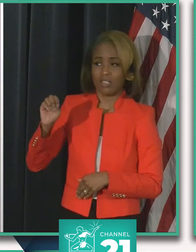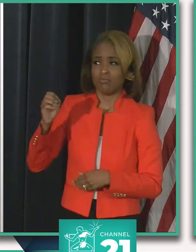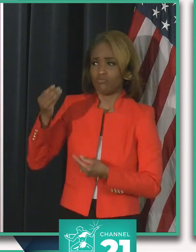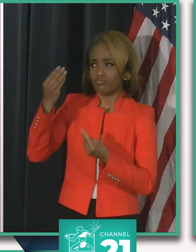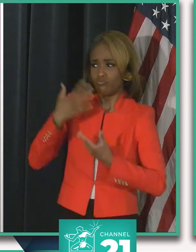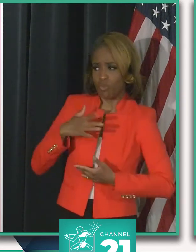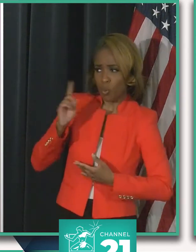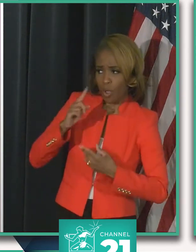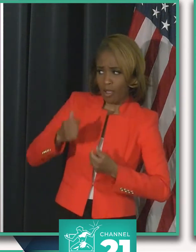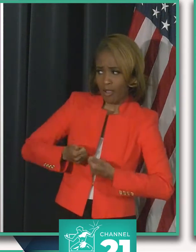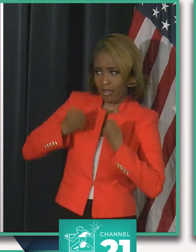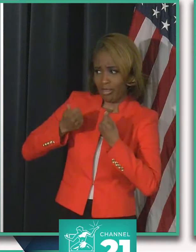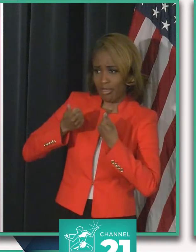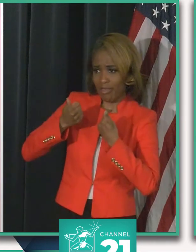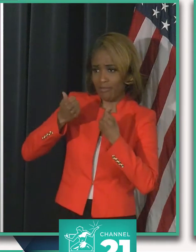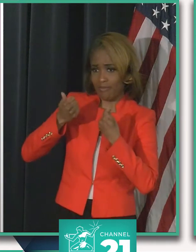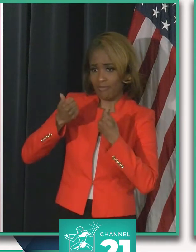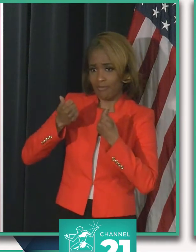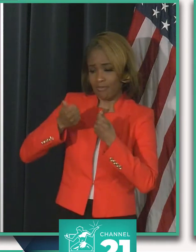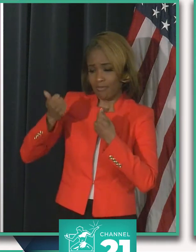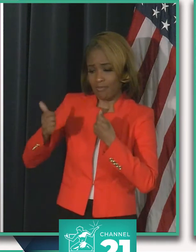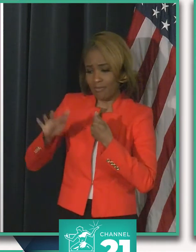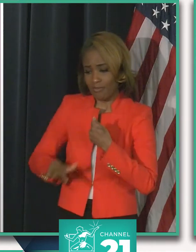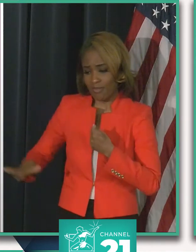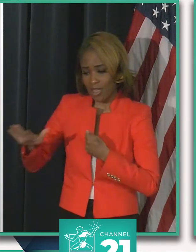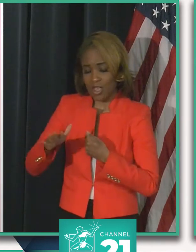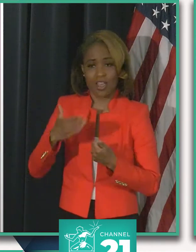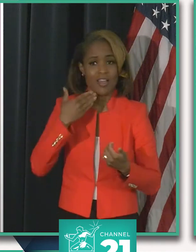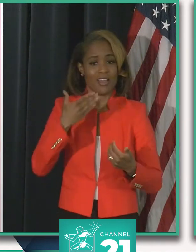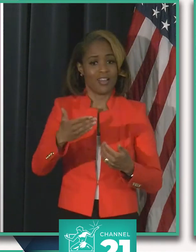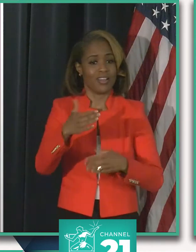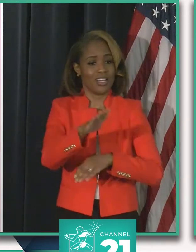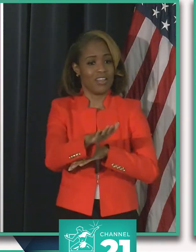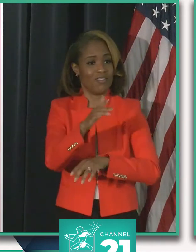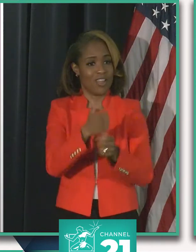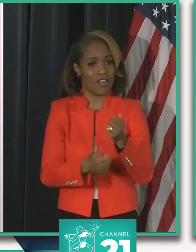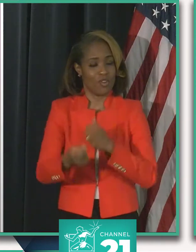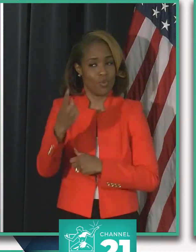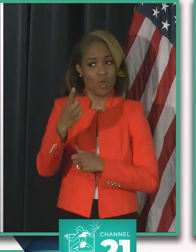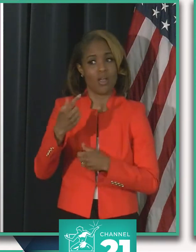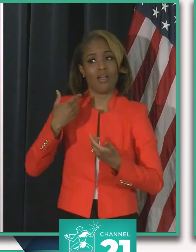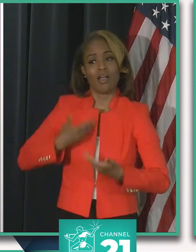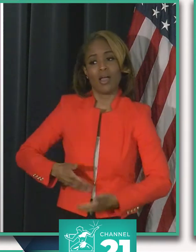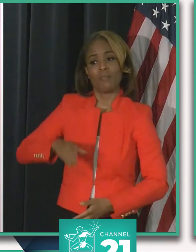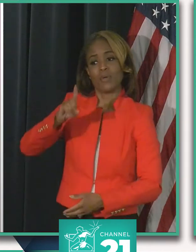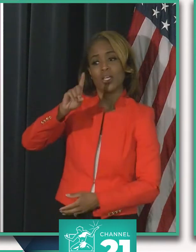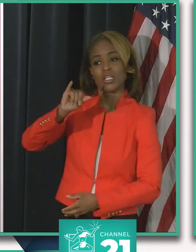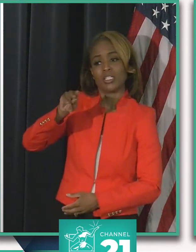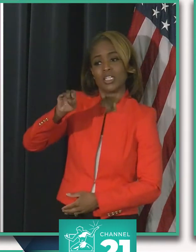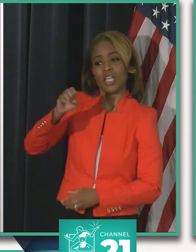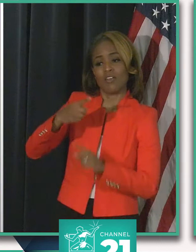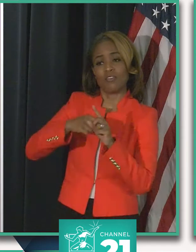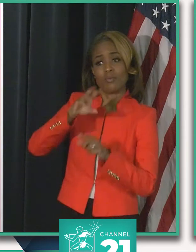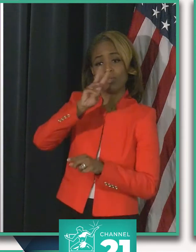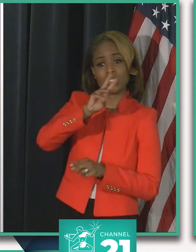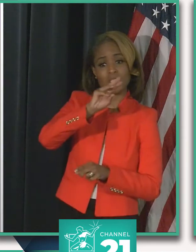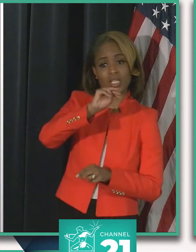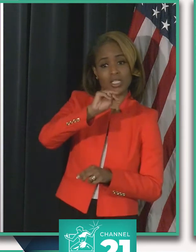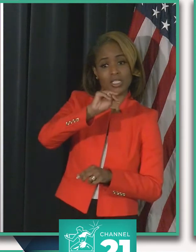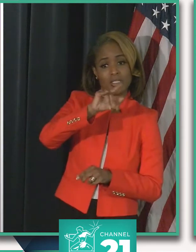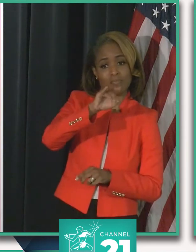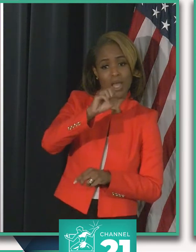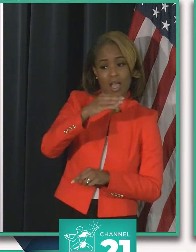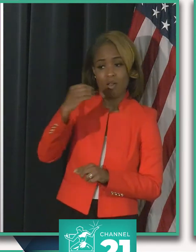you live. Hey there. Good evening, everyone. Good evening, Mayor Duggan. I am Deanne from 6 Mile and